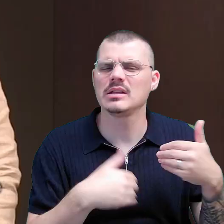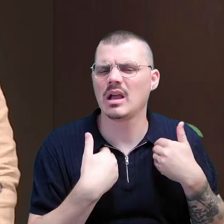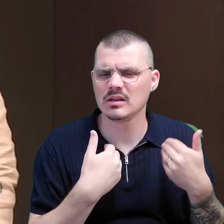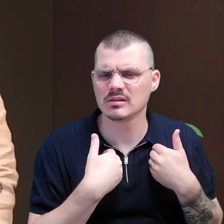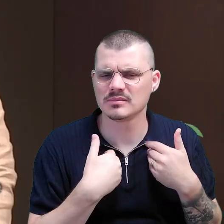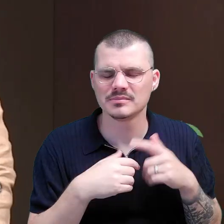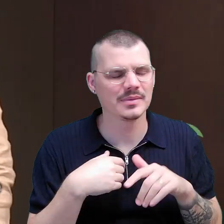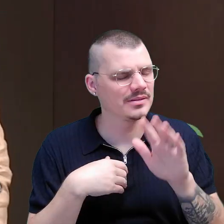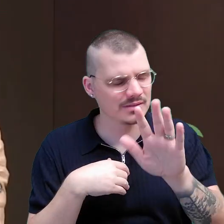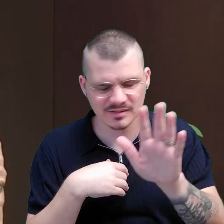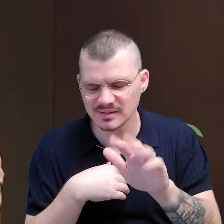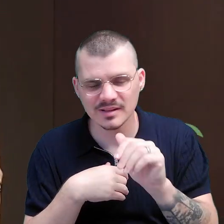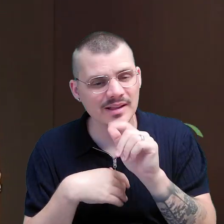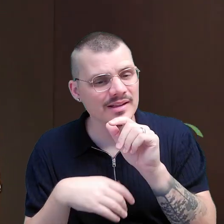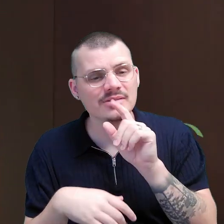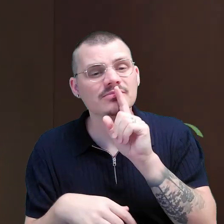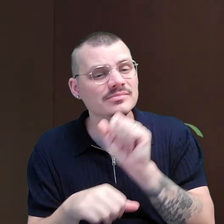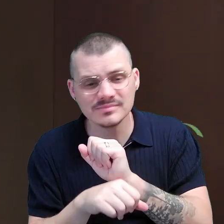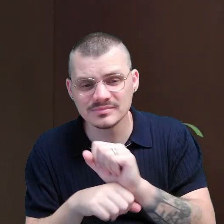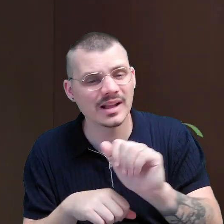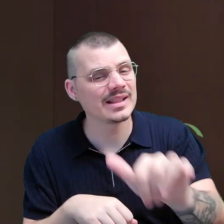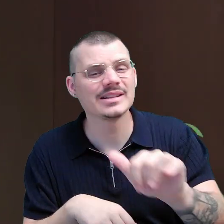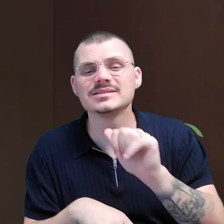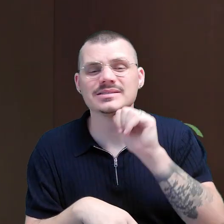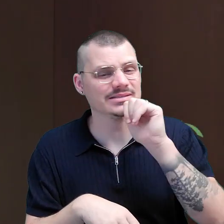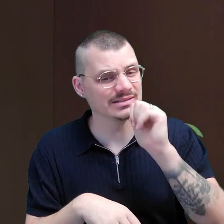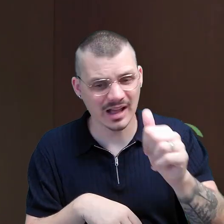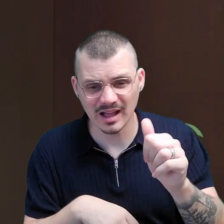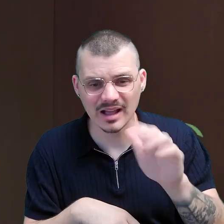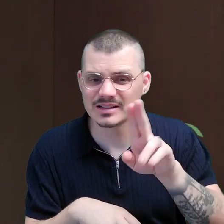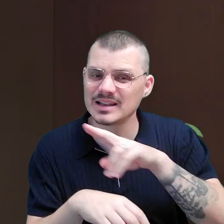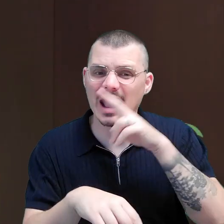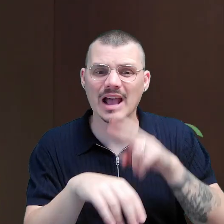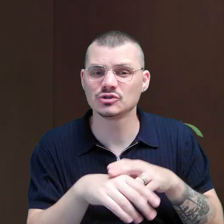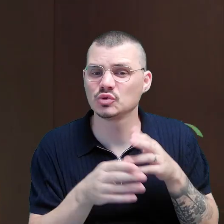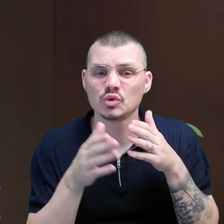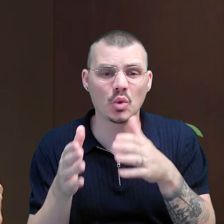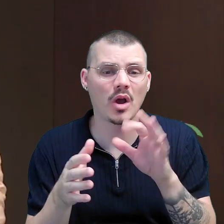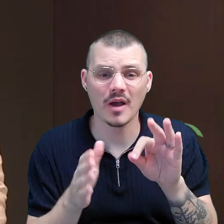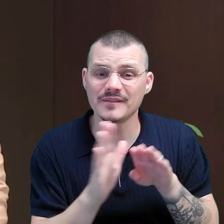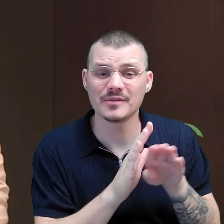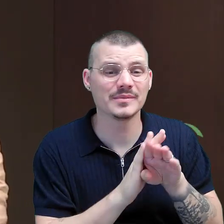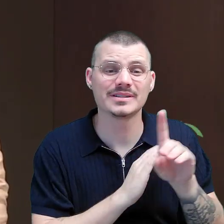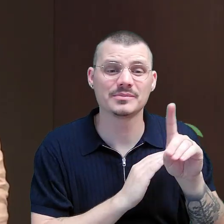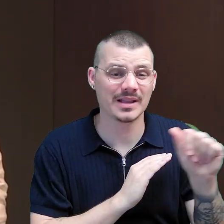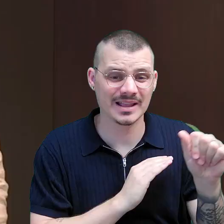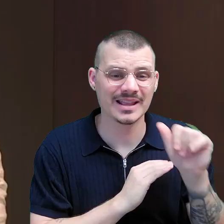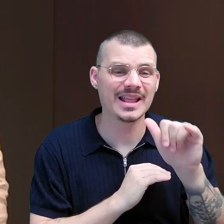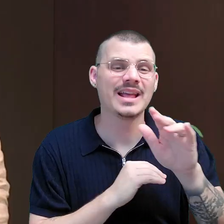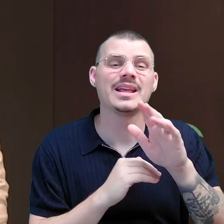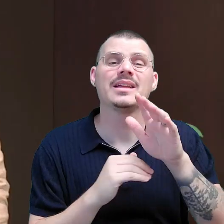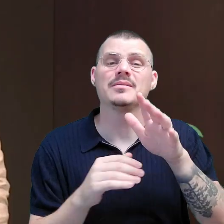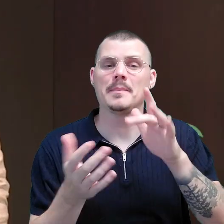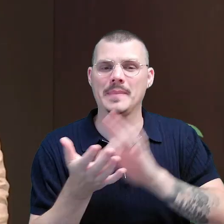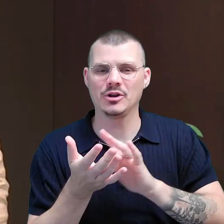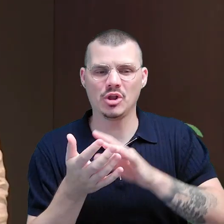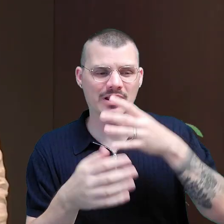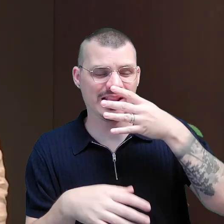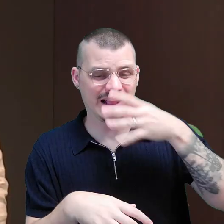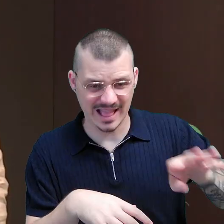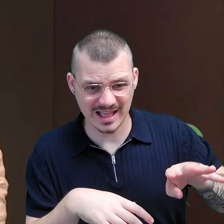is, in fact, not the natural course of a developmental disability. It's the natural course of medical